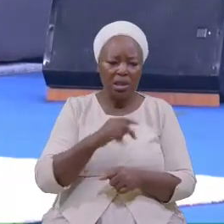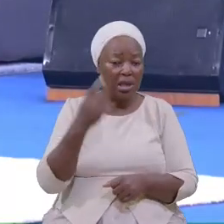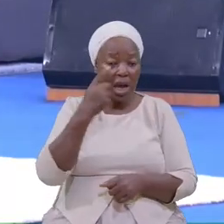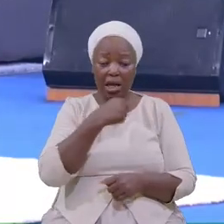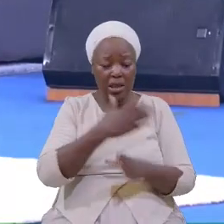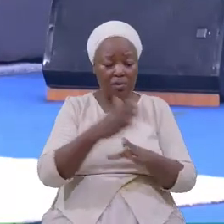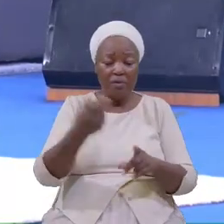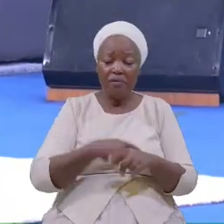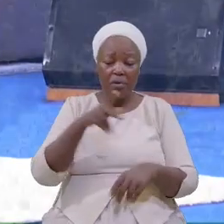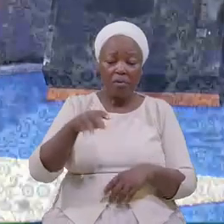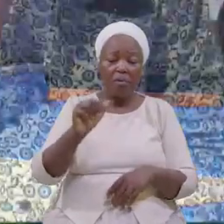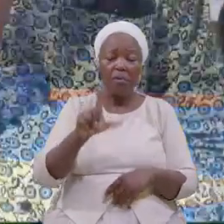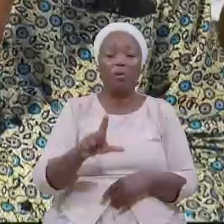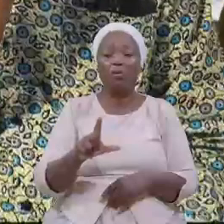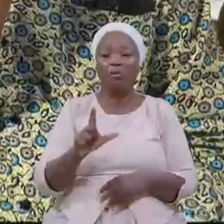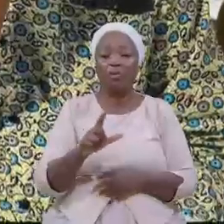from Paul.